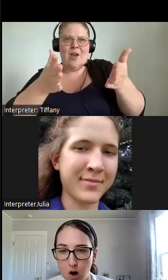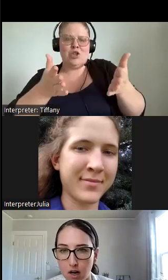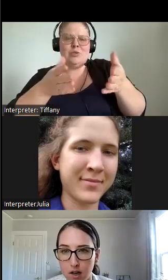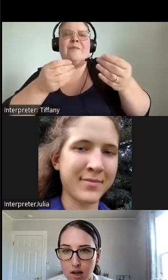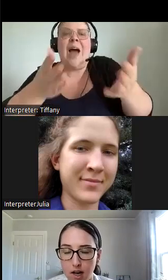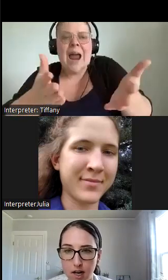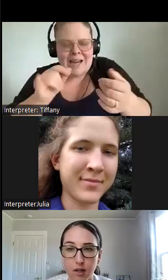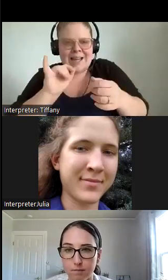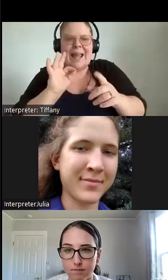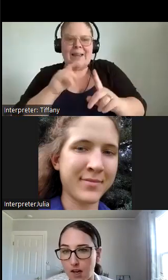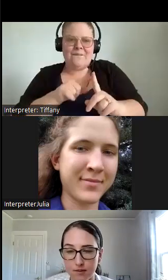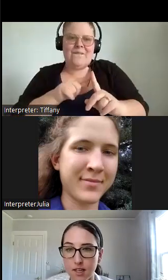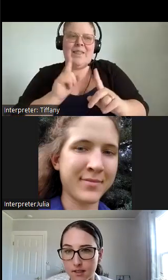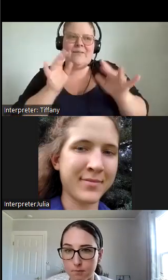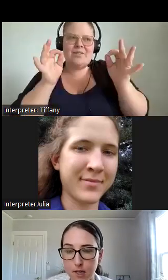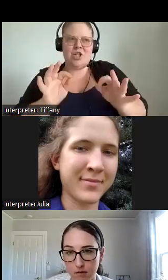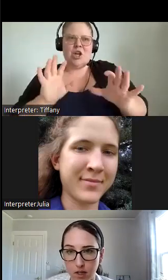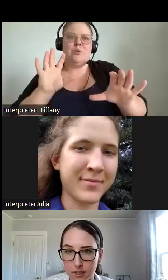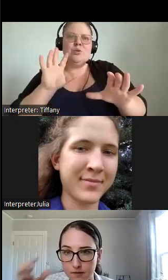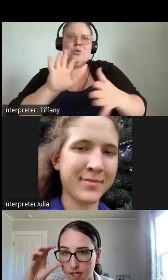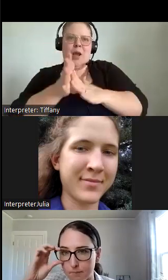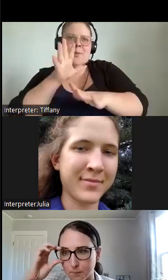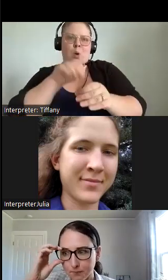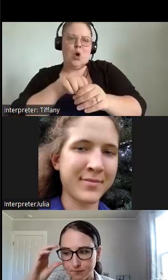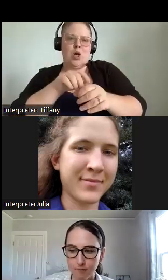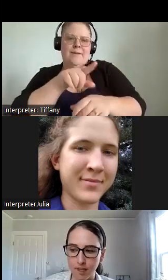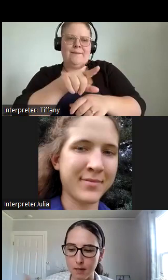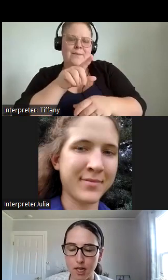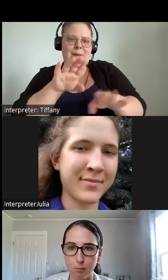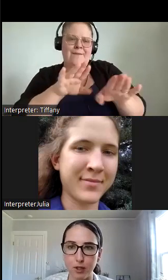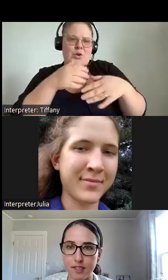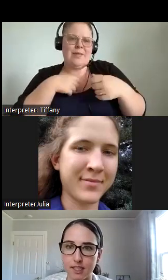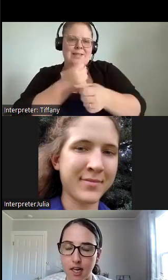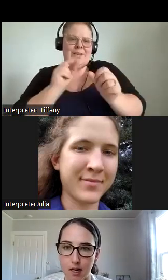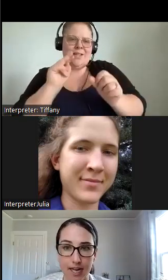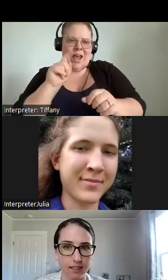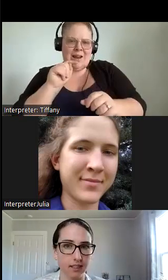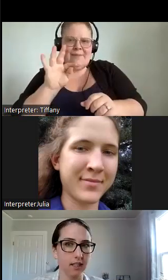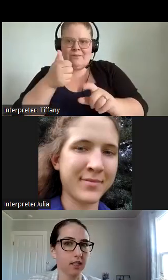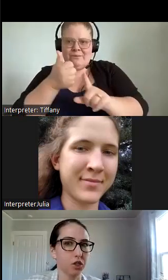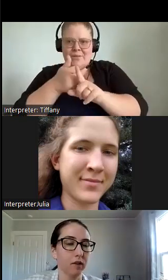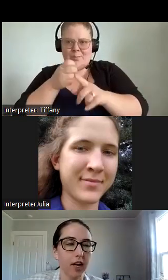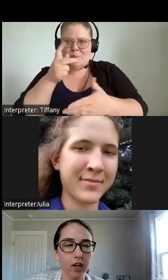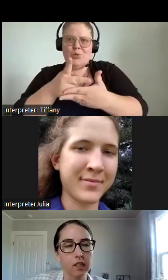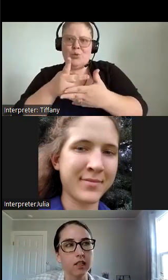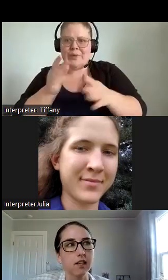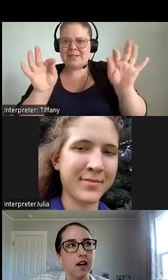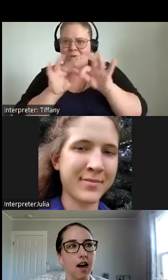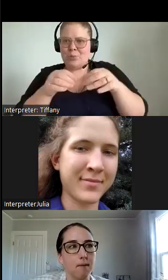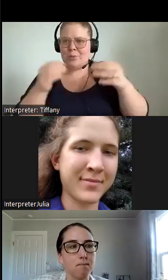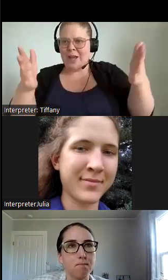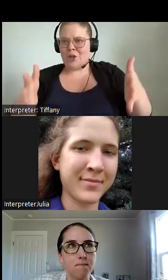become part of the behavioral health safety net and been approved as an essential provider.